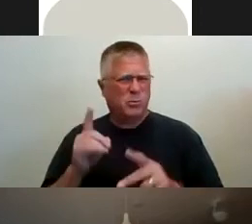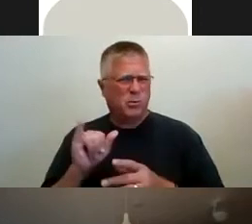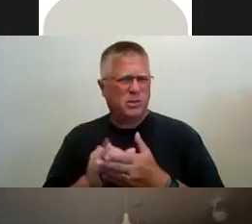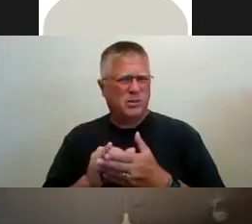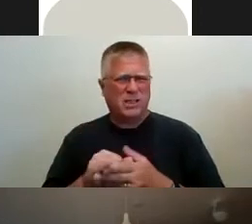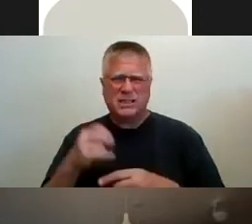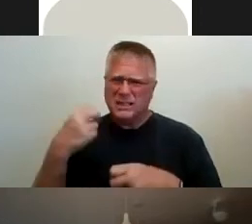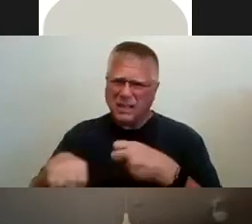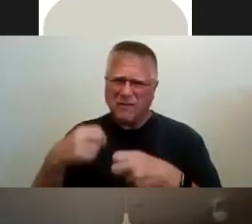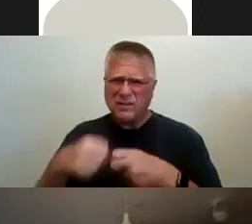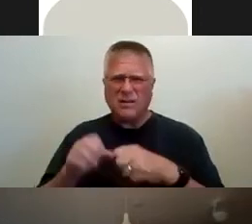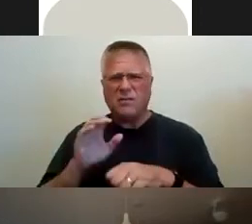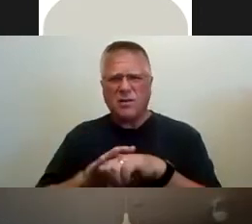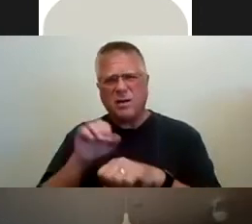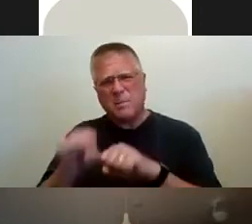hard on a bicycle.